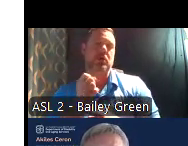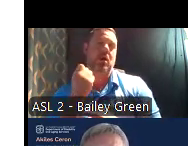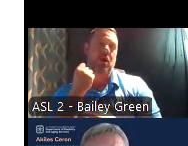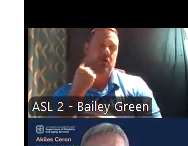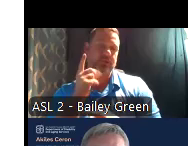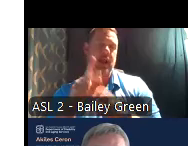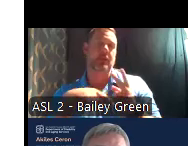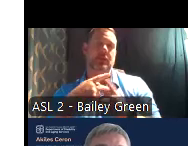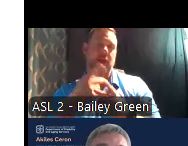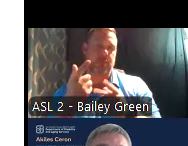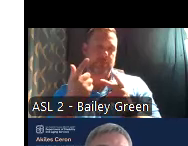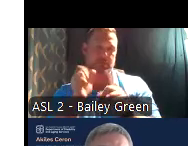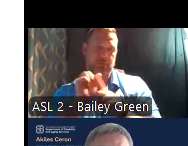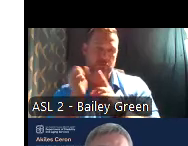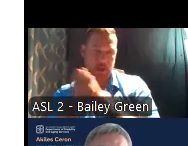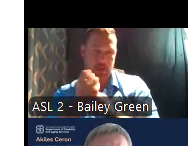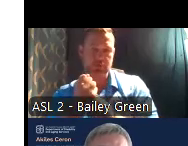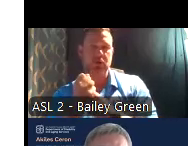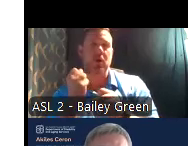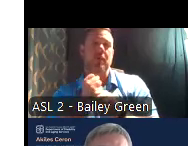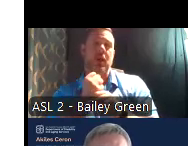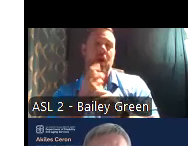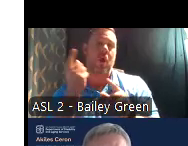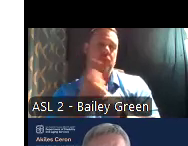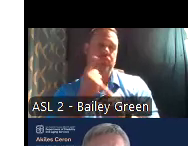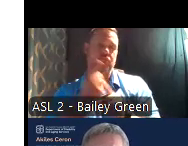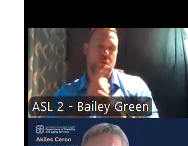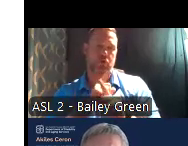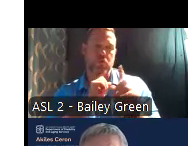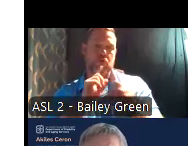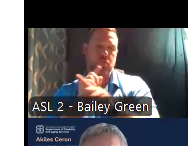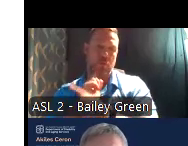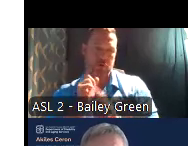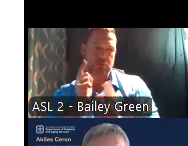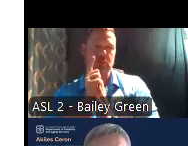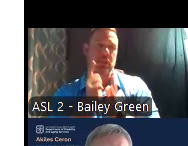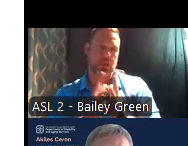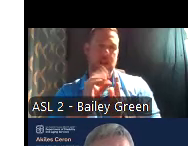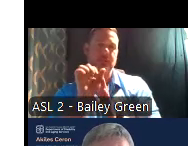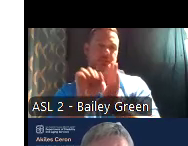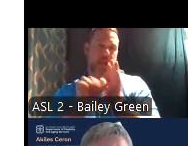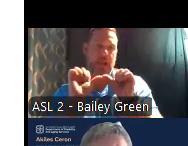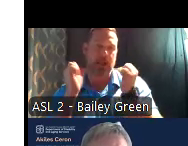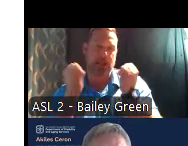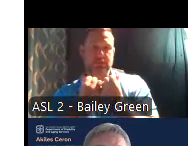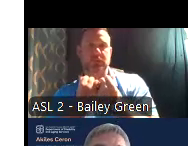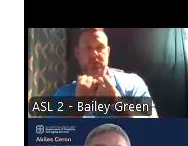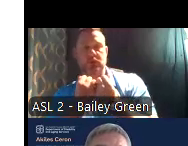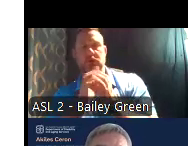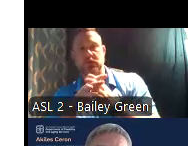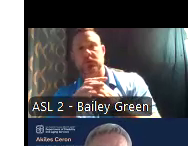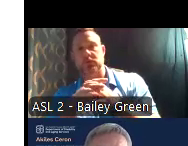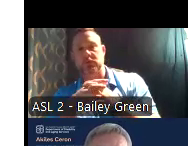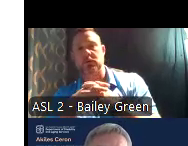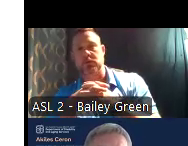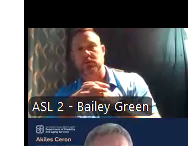of the circumstances, making all the appropriate CROSS reports currently mandated by state law,